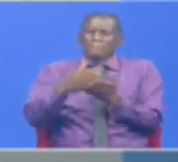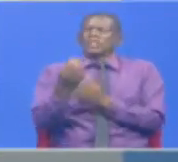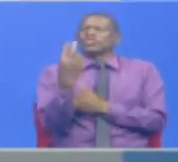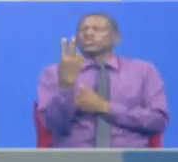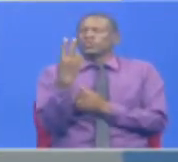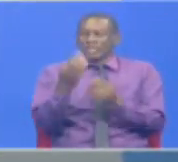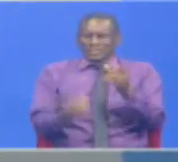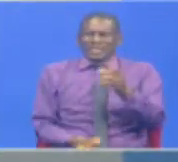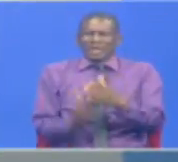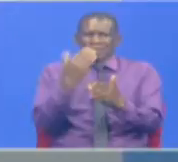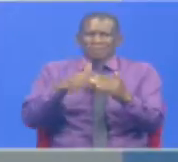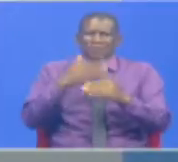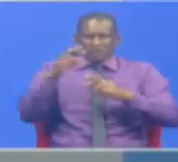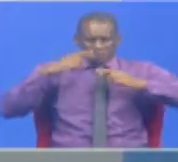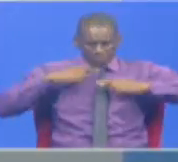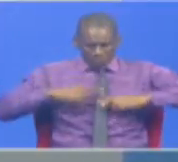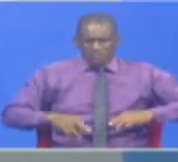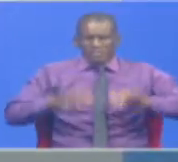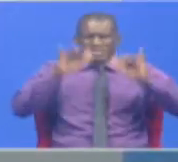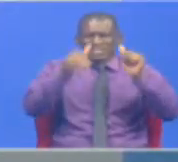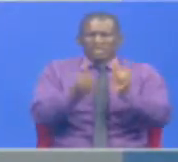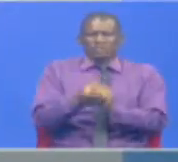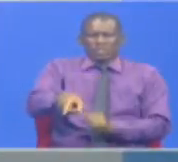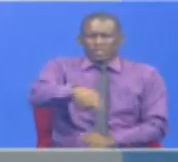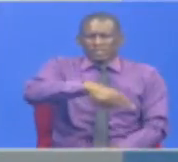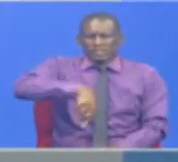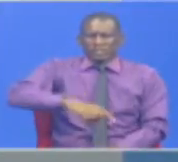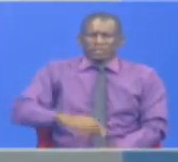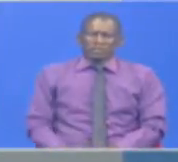coming up after the break, so do stay with us.